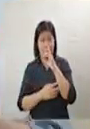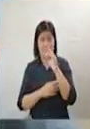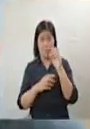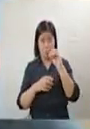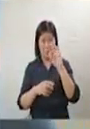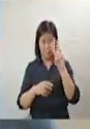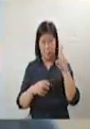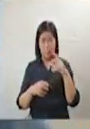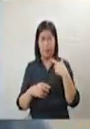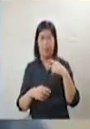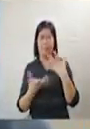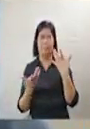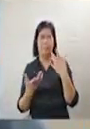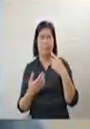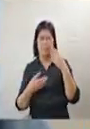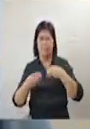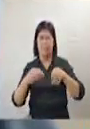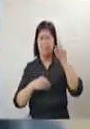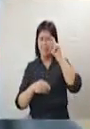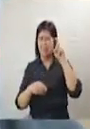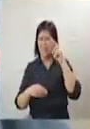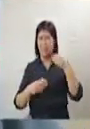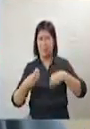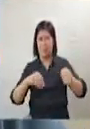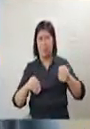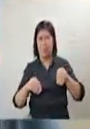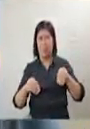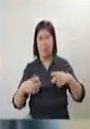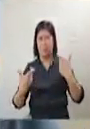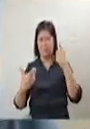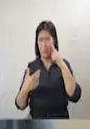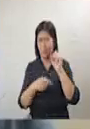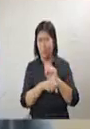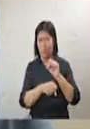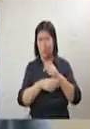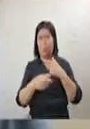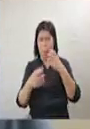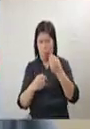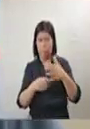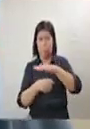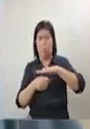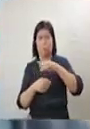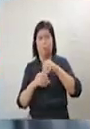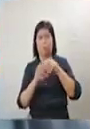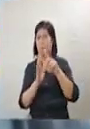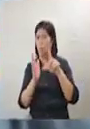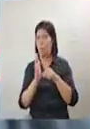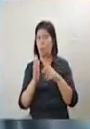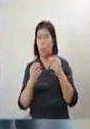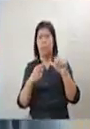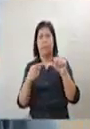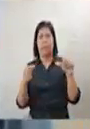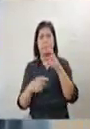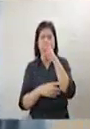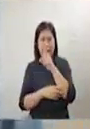dyan yung sex for flight. So I'd like to include them in the coverage of that law. I'd also like a law against